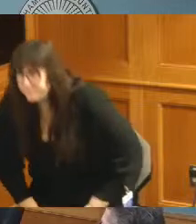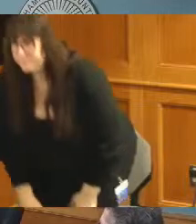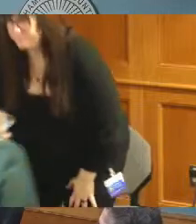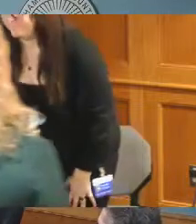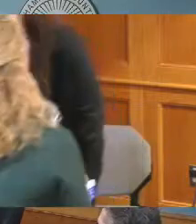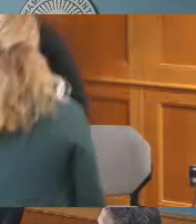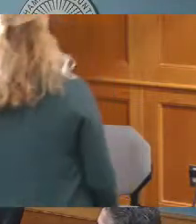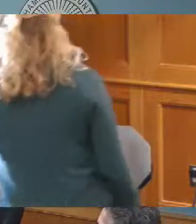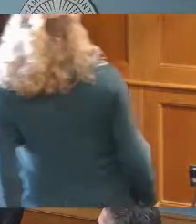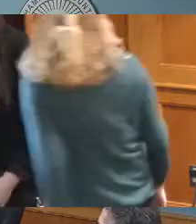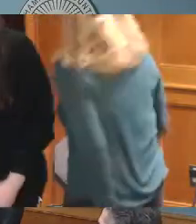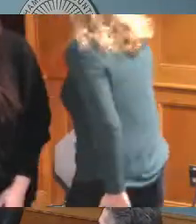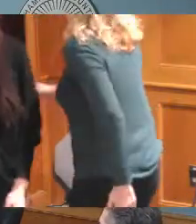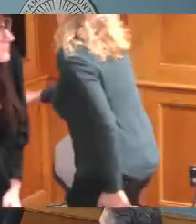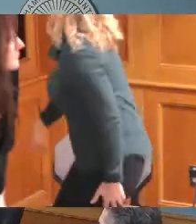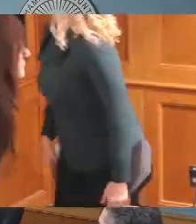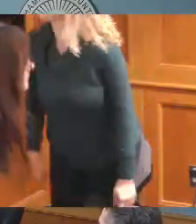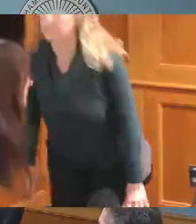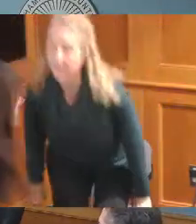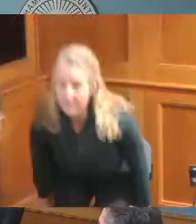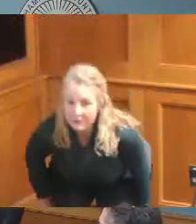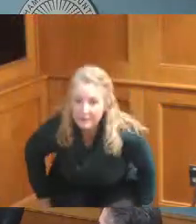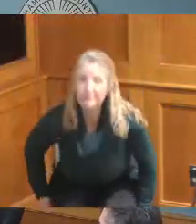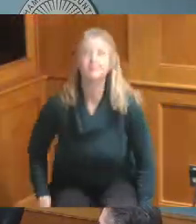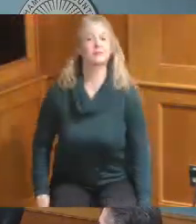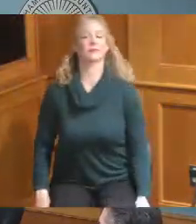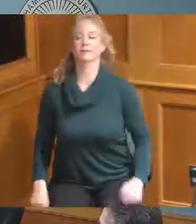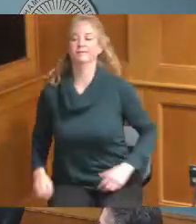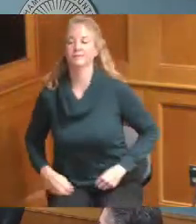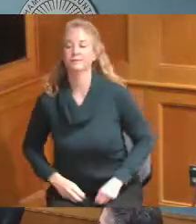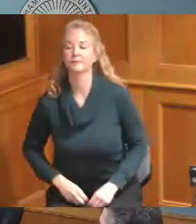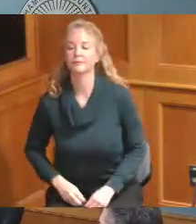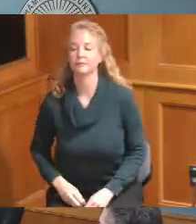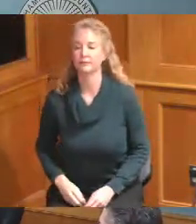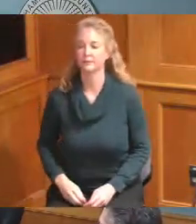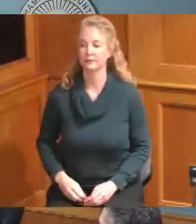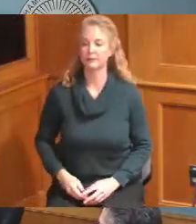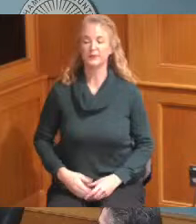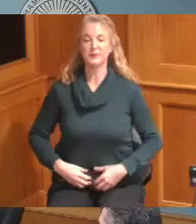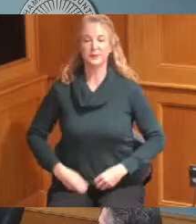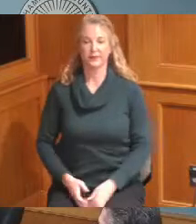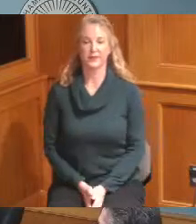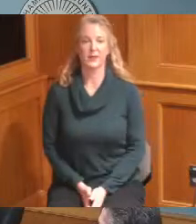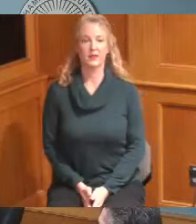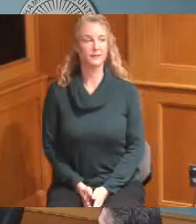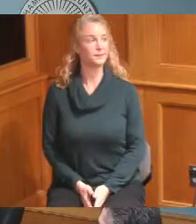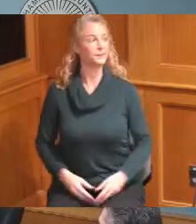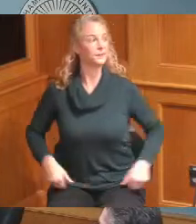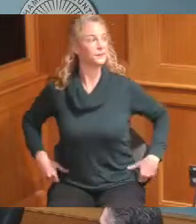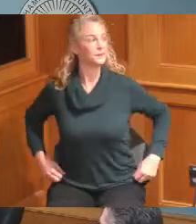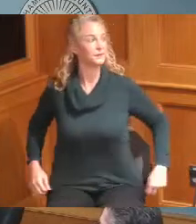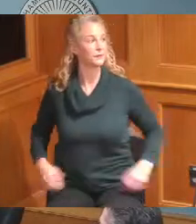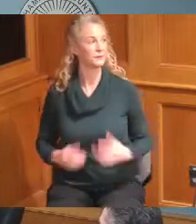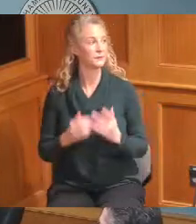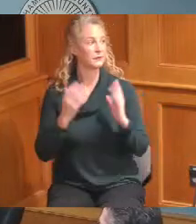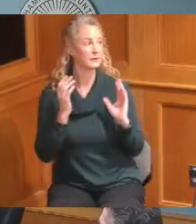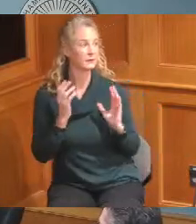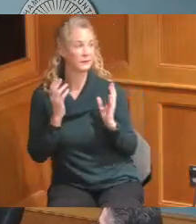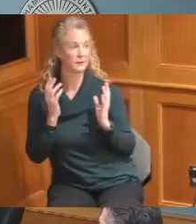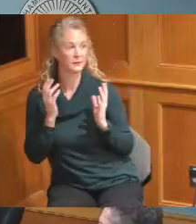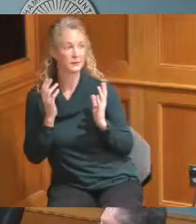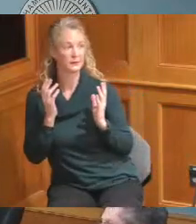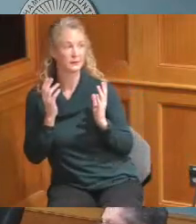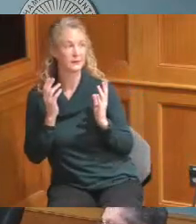Judge, we're going to take a quick photo. Oh, This is going to take a minute. yeah, why don't we put everybody together? Everybody together.